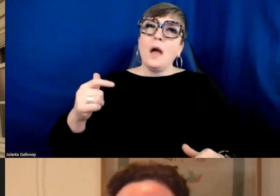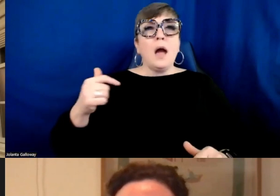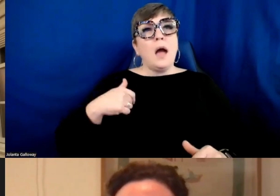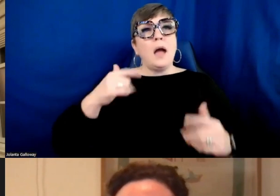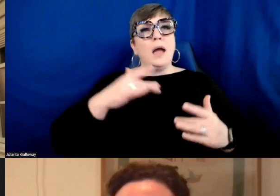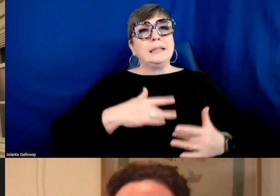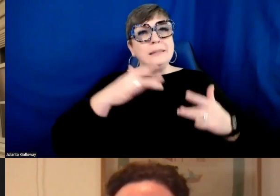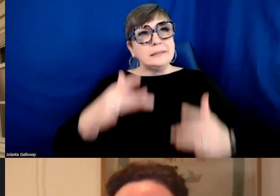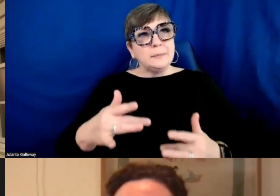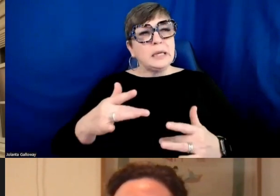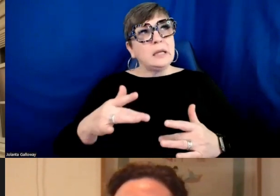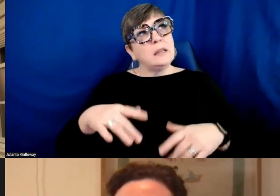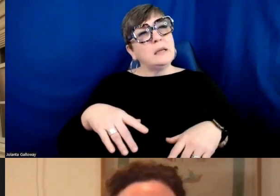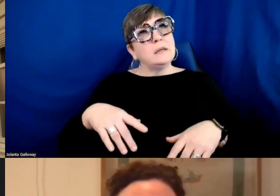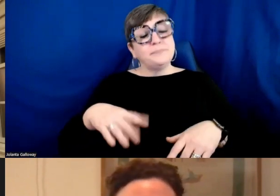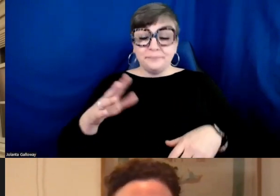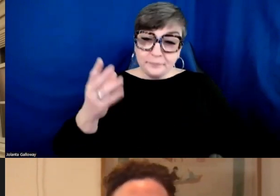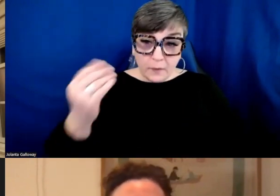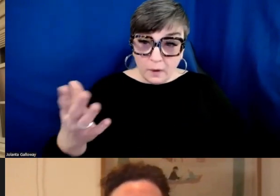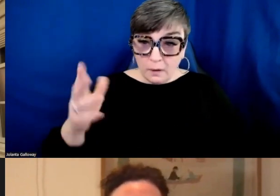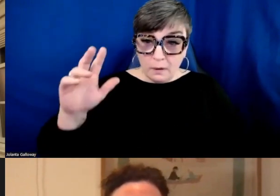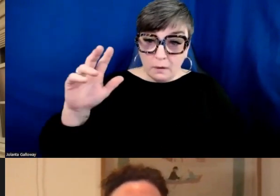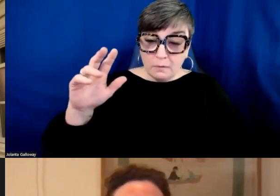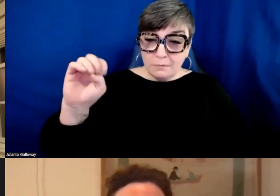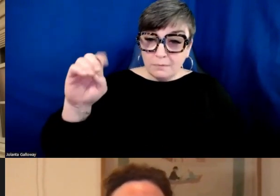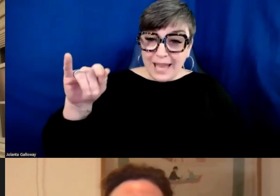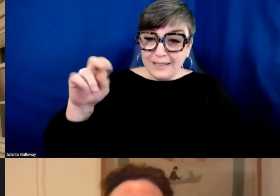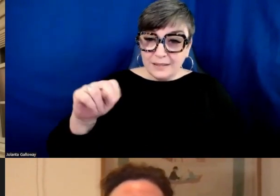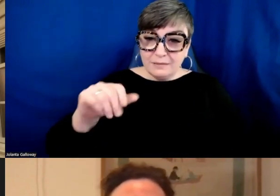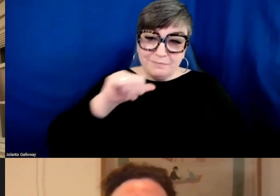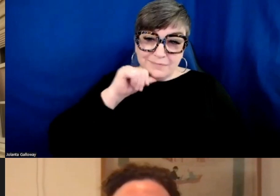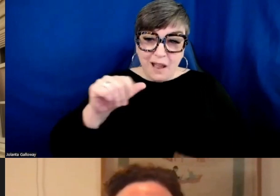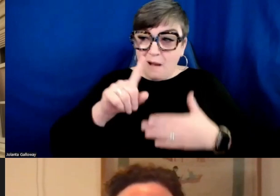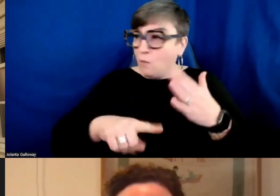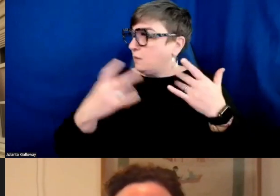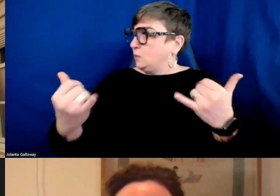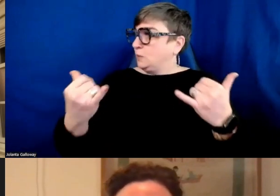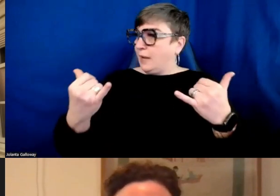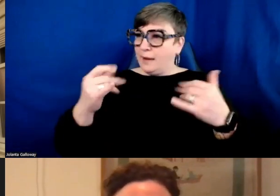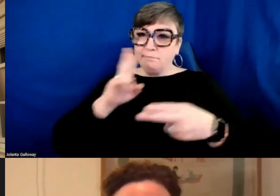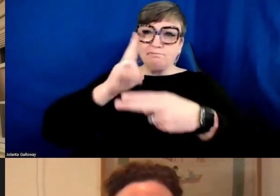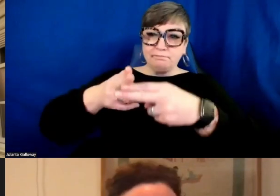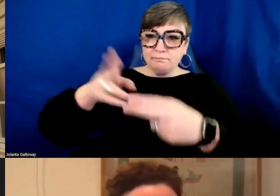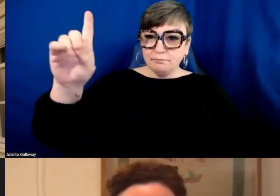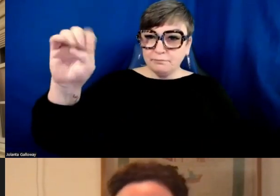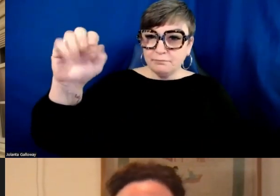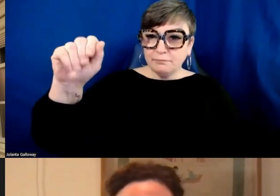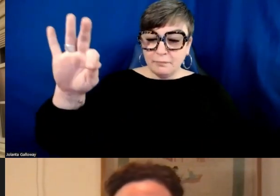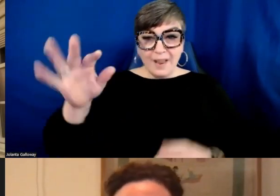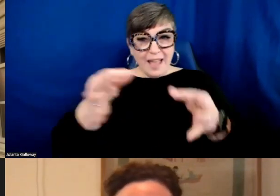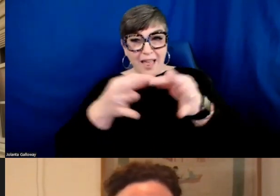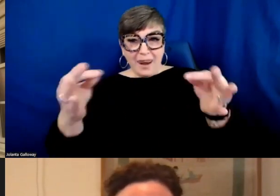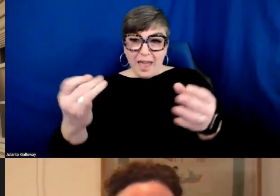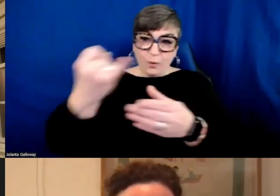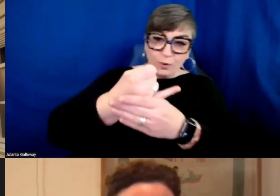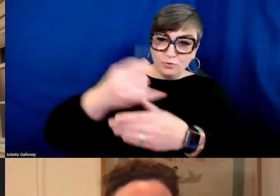was not what we would describe as deaf today, um, the language of impairment didn't come about